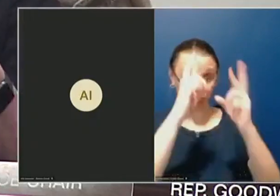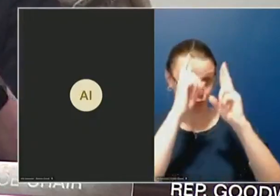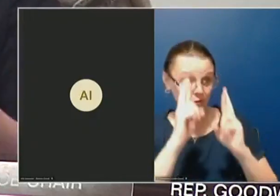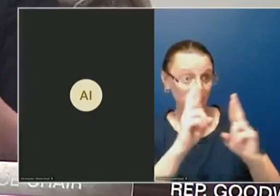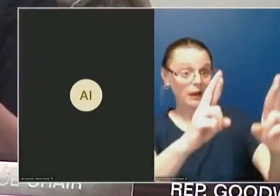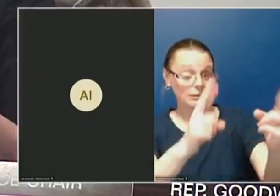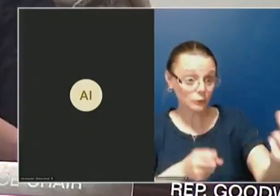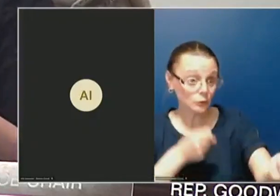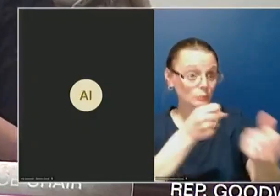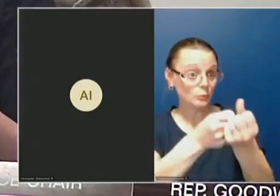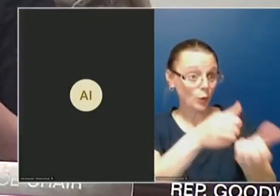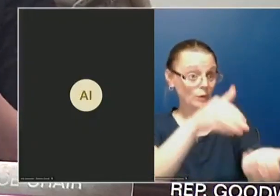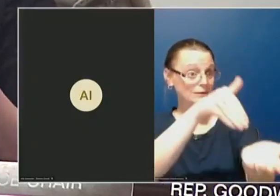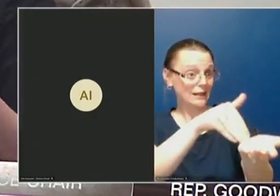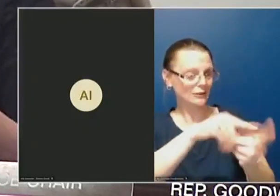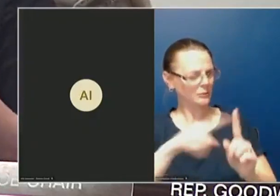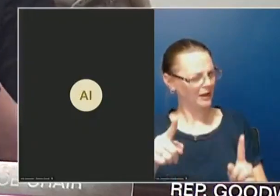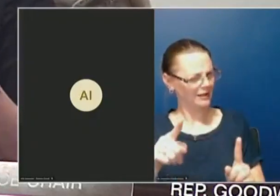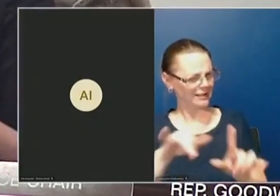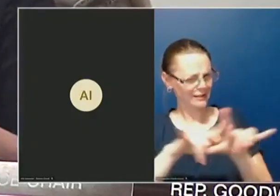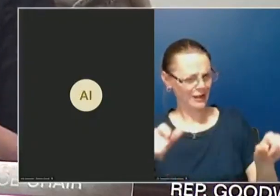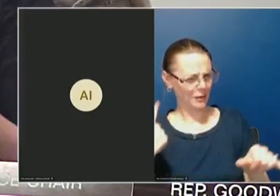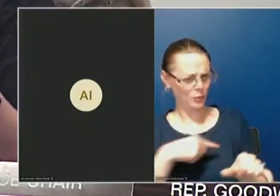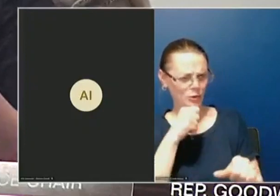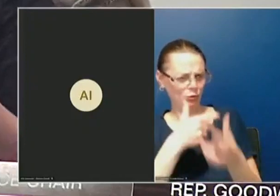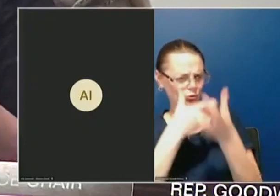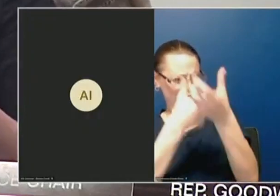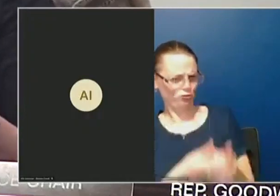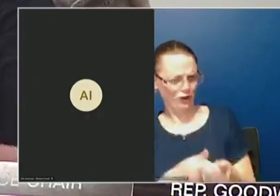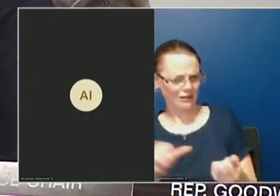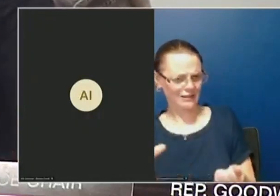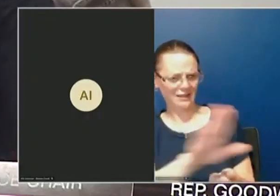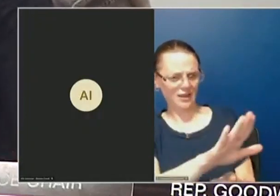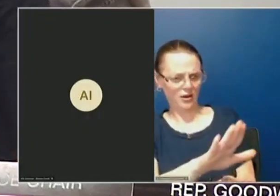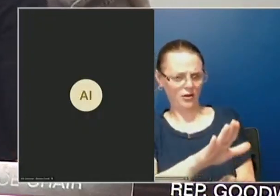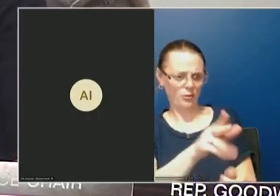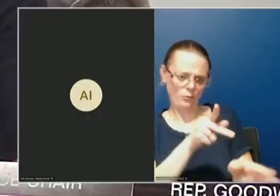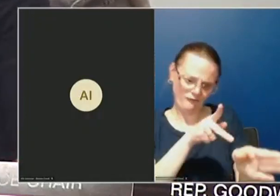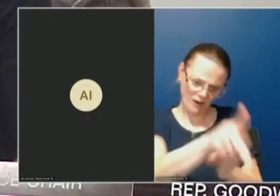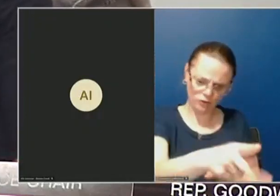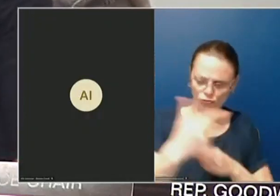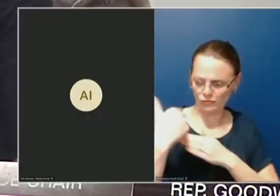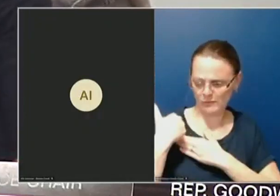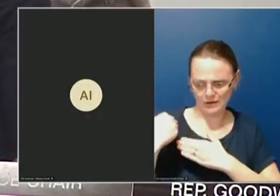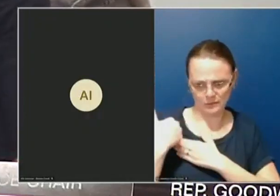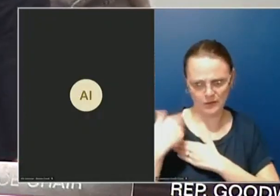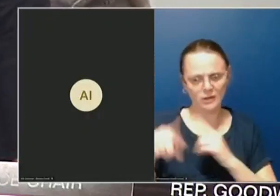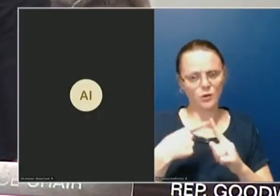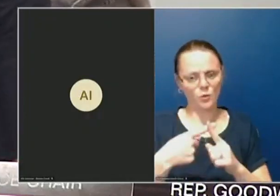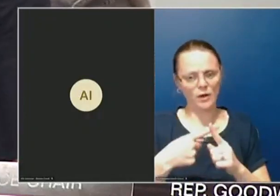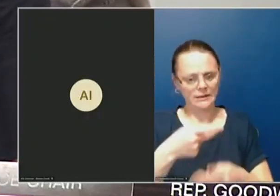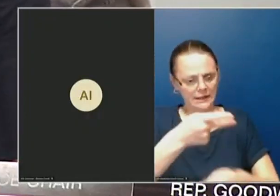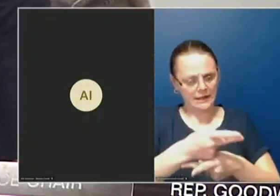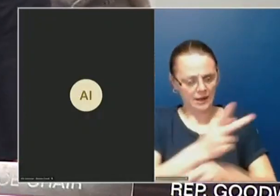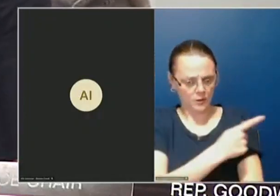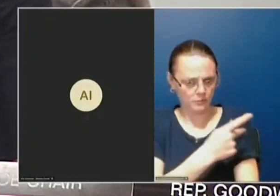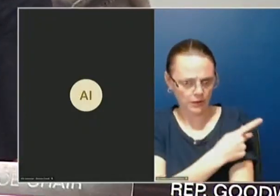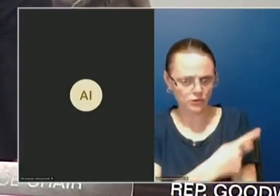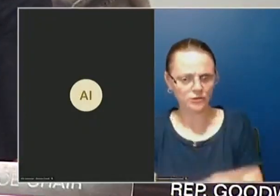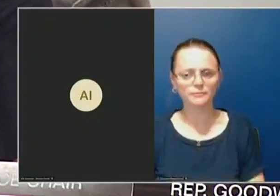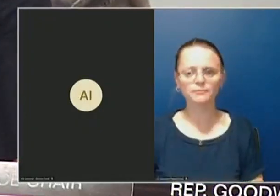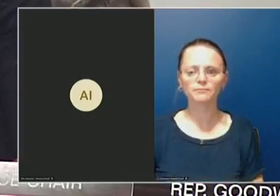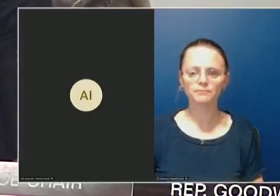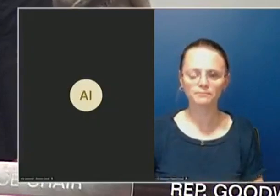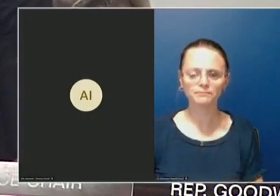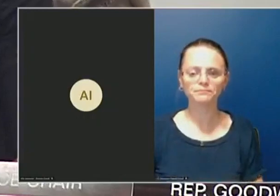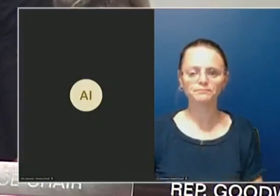and yet we don't trust them to have professional obligation discussions with our patients. And I also would caution us